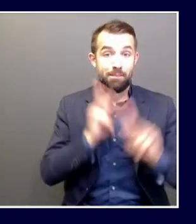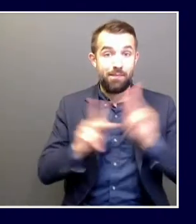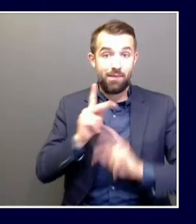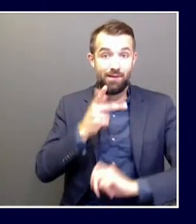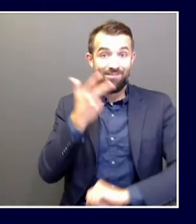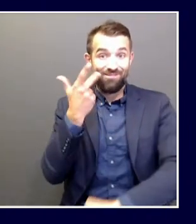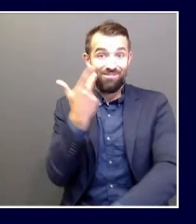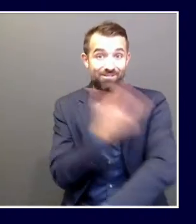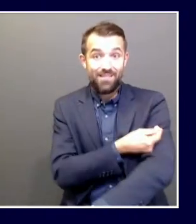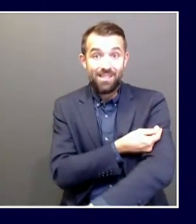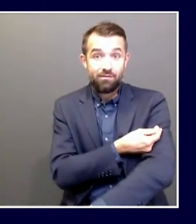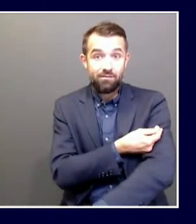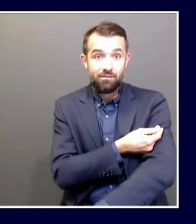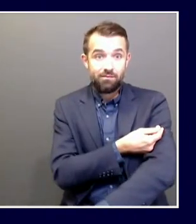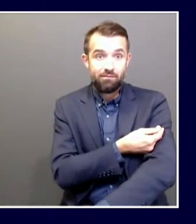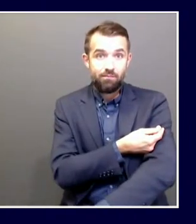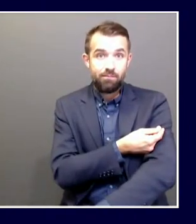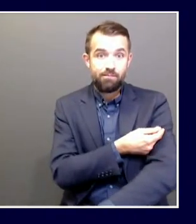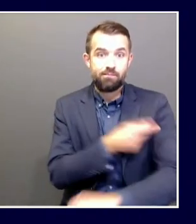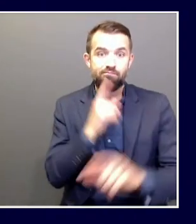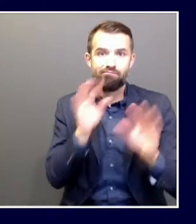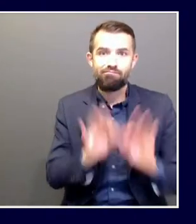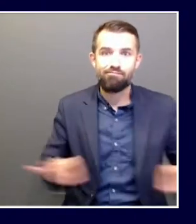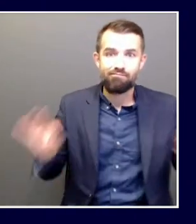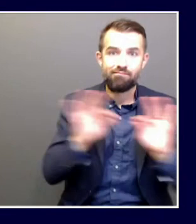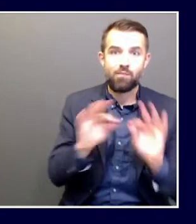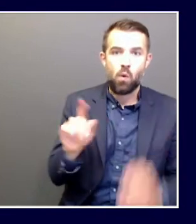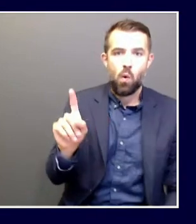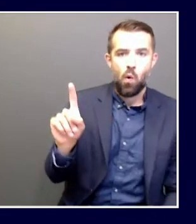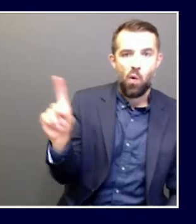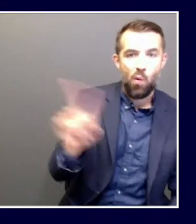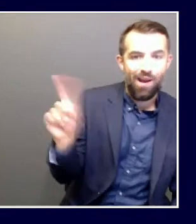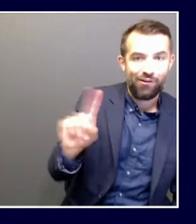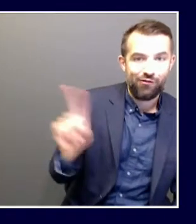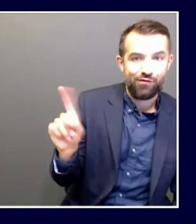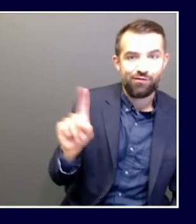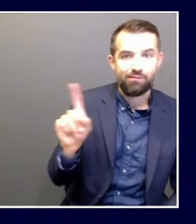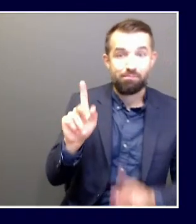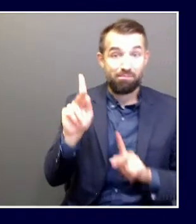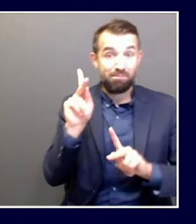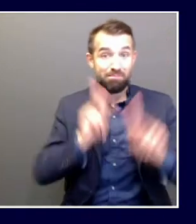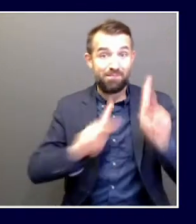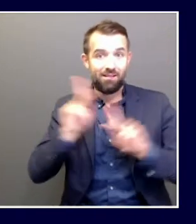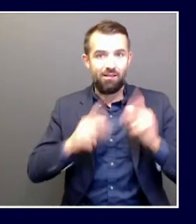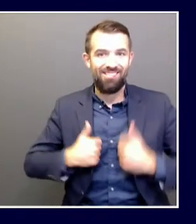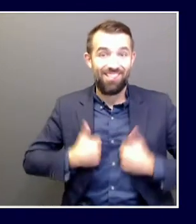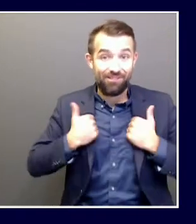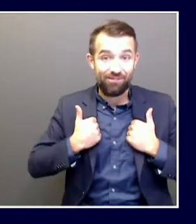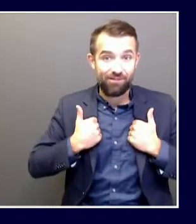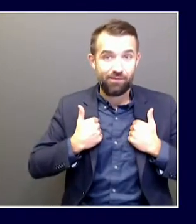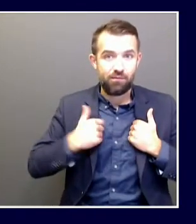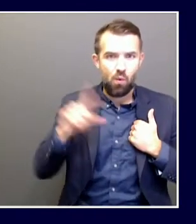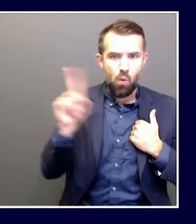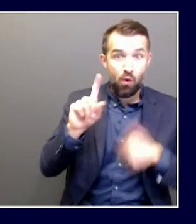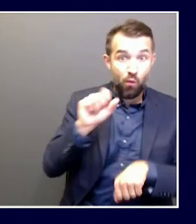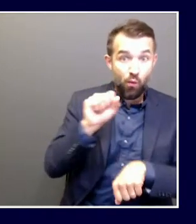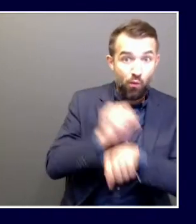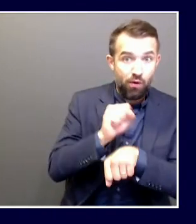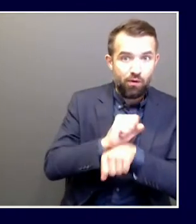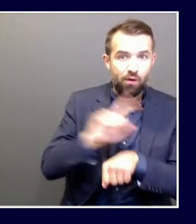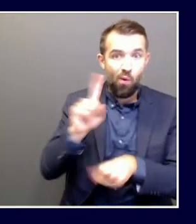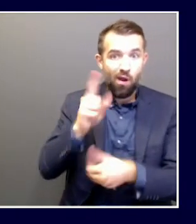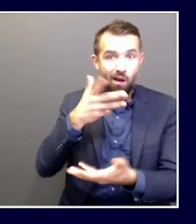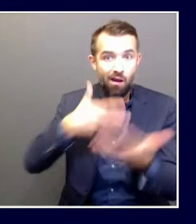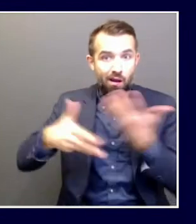others. So in a state where everyone was uniformly vaccinated across the entire state, rates might be lower.